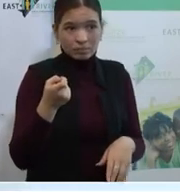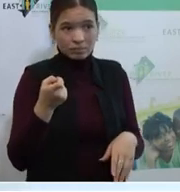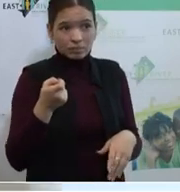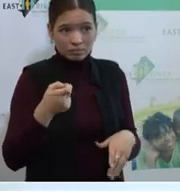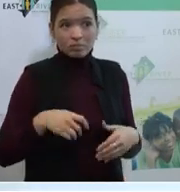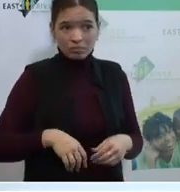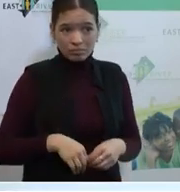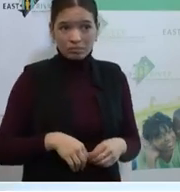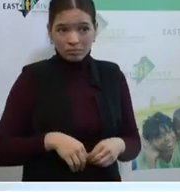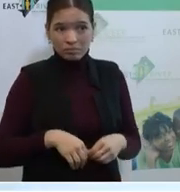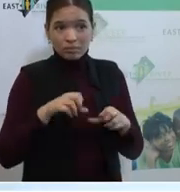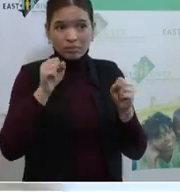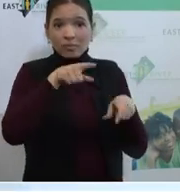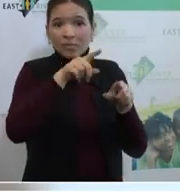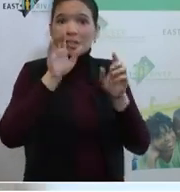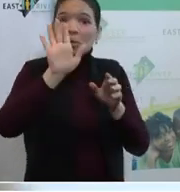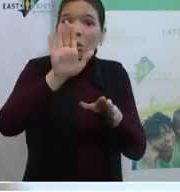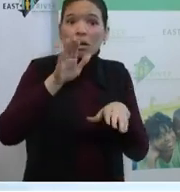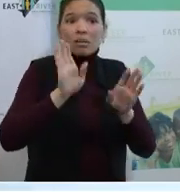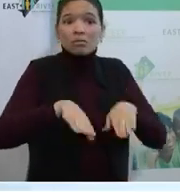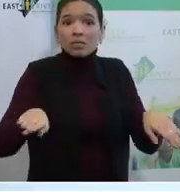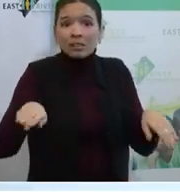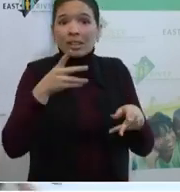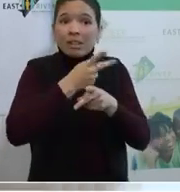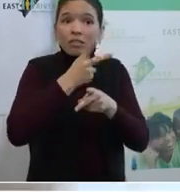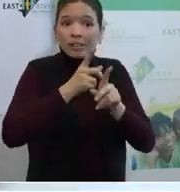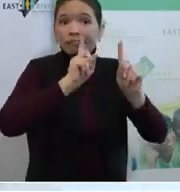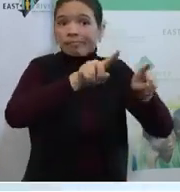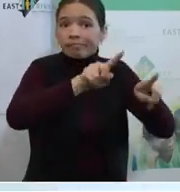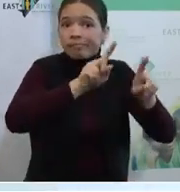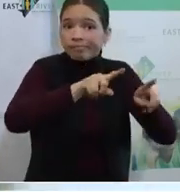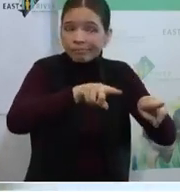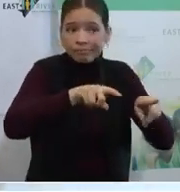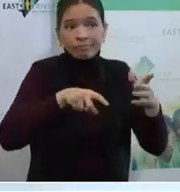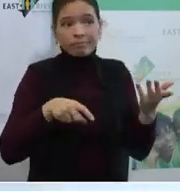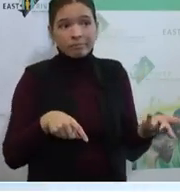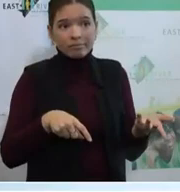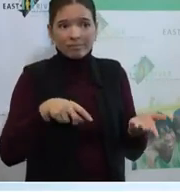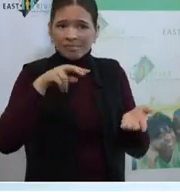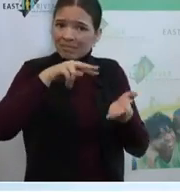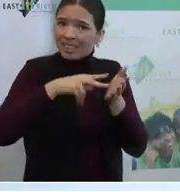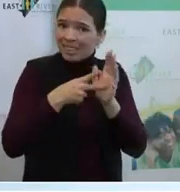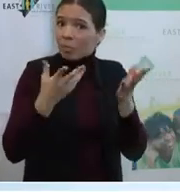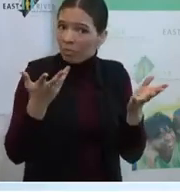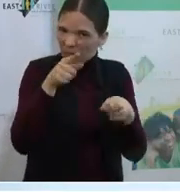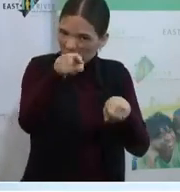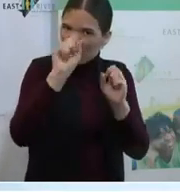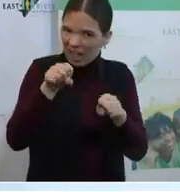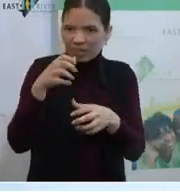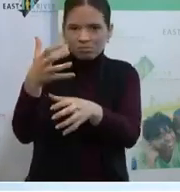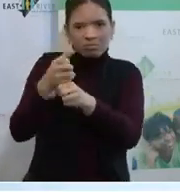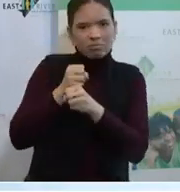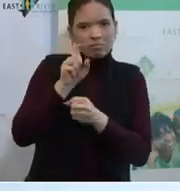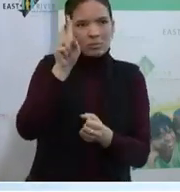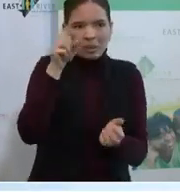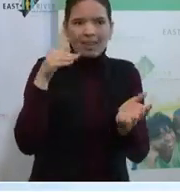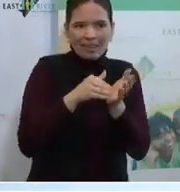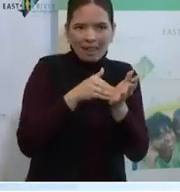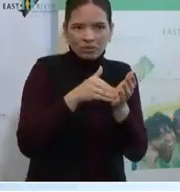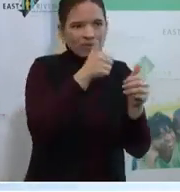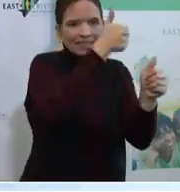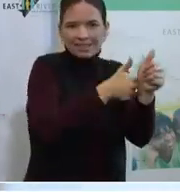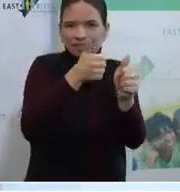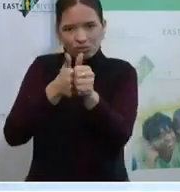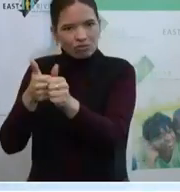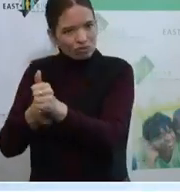real. $1,000 is real money. So we're always looking for ways to strengthen our middle class, people who are